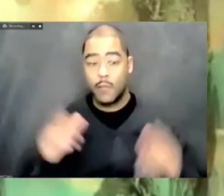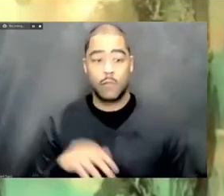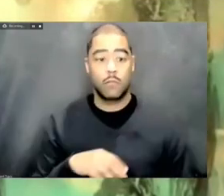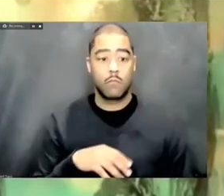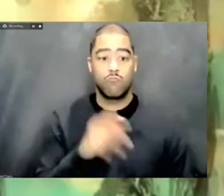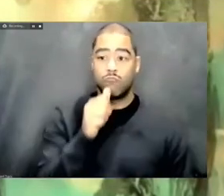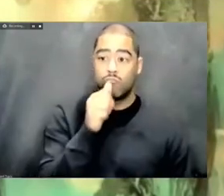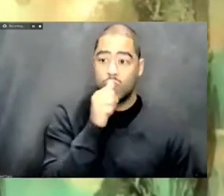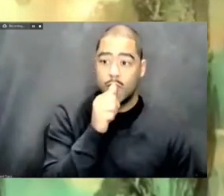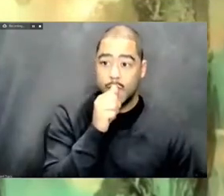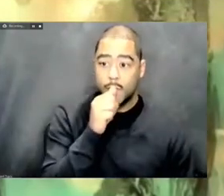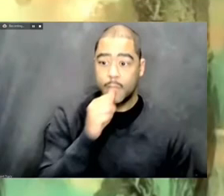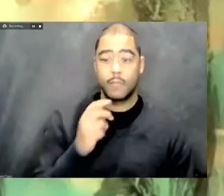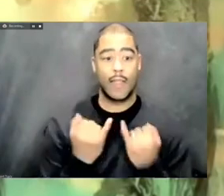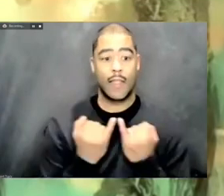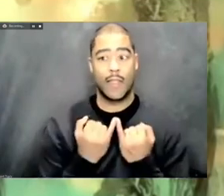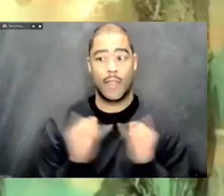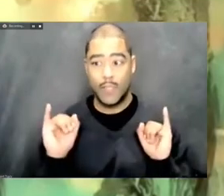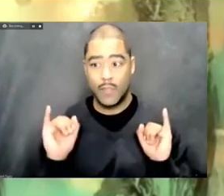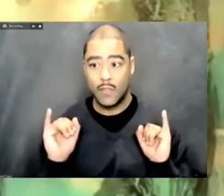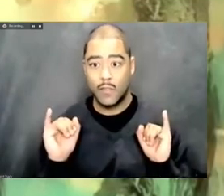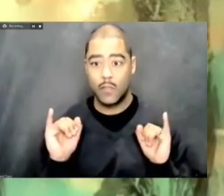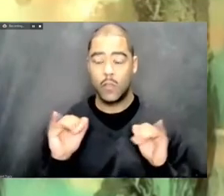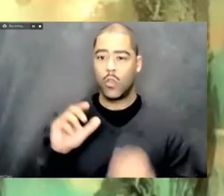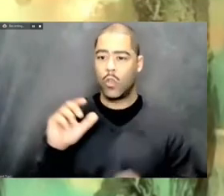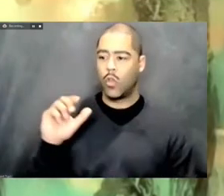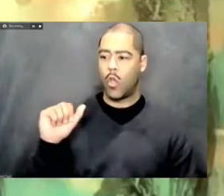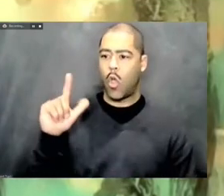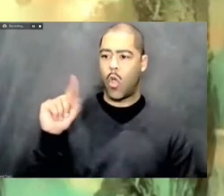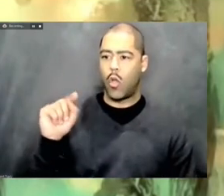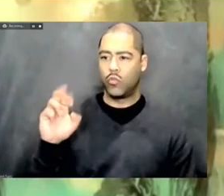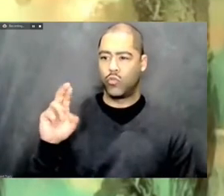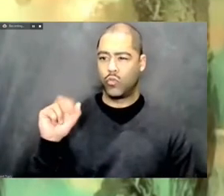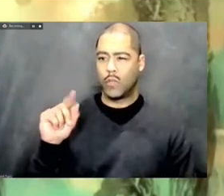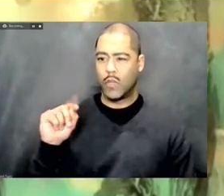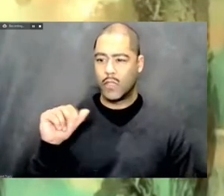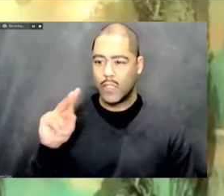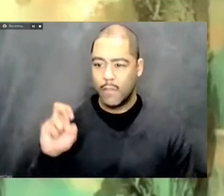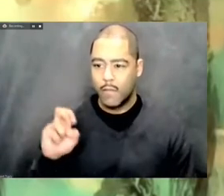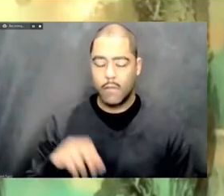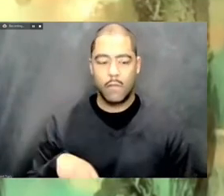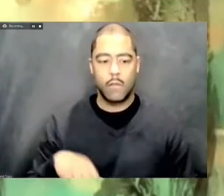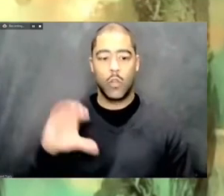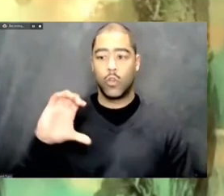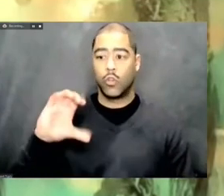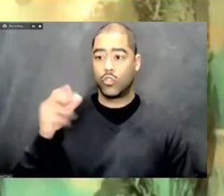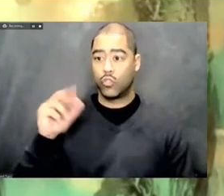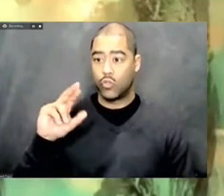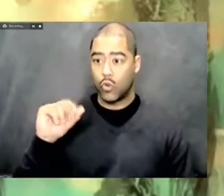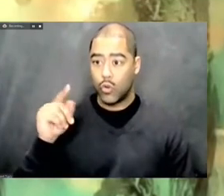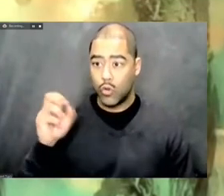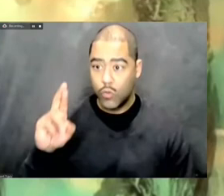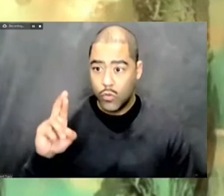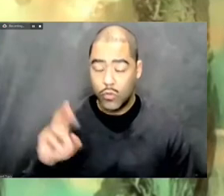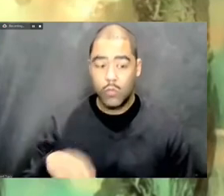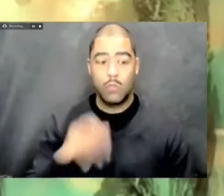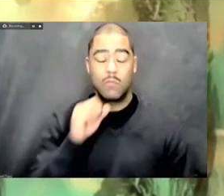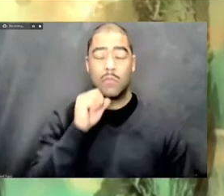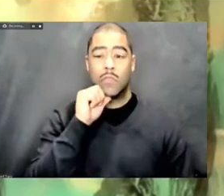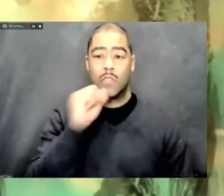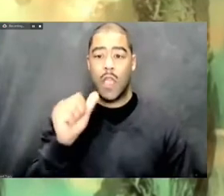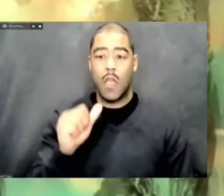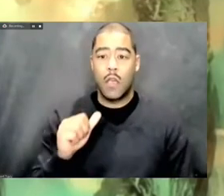alternative, core, charter, and homeschools, along with nonprofit organizations and libraries,